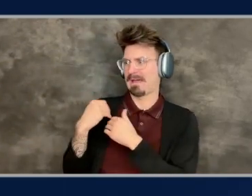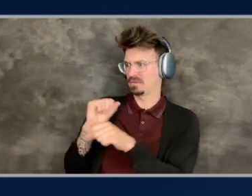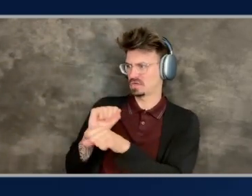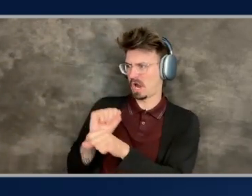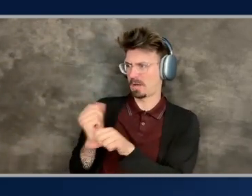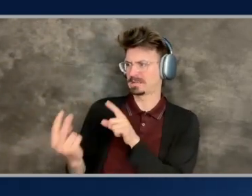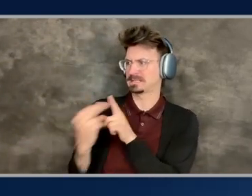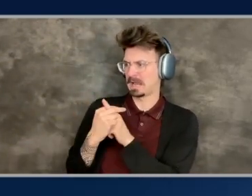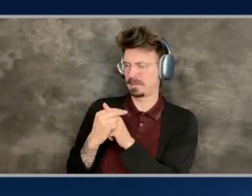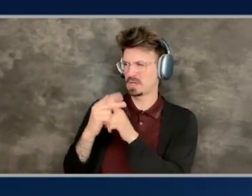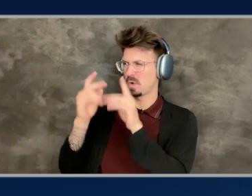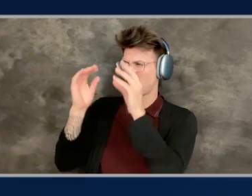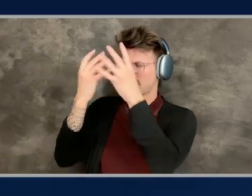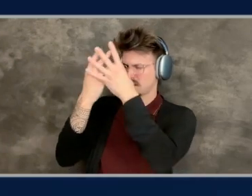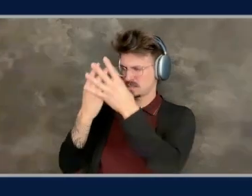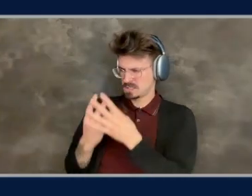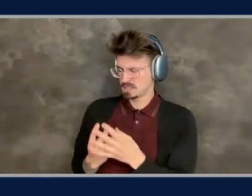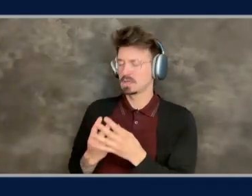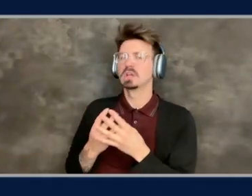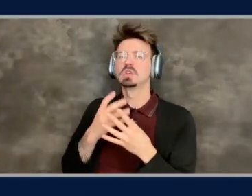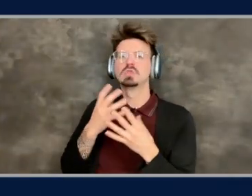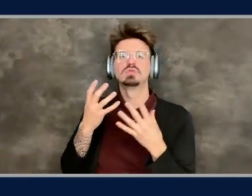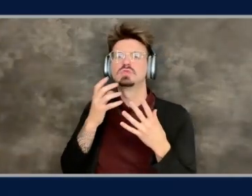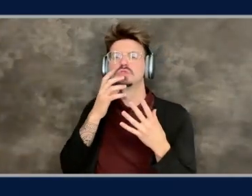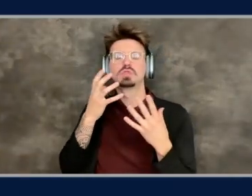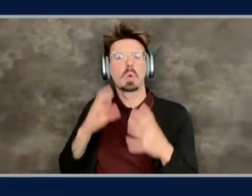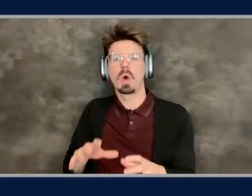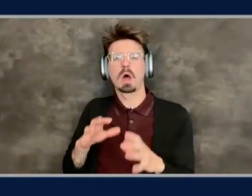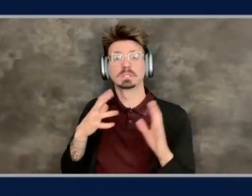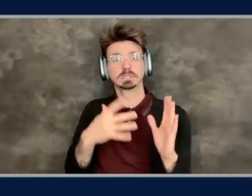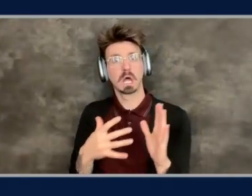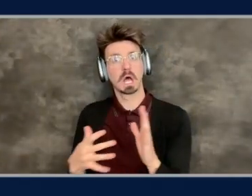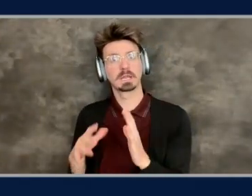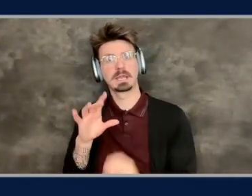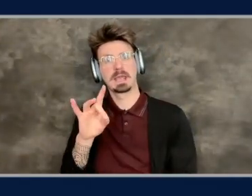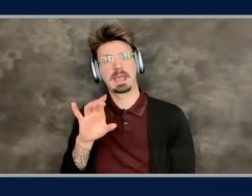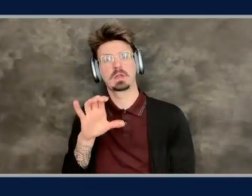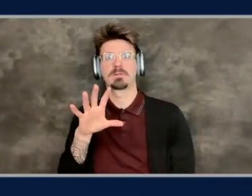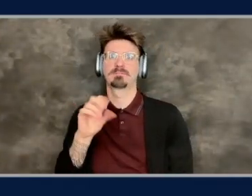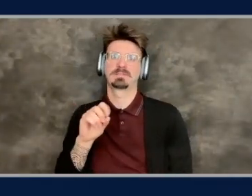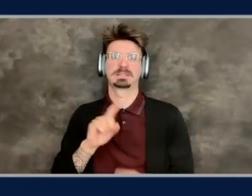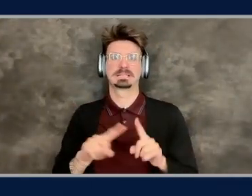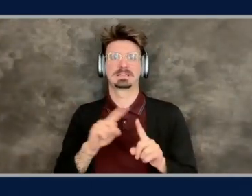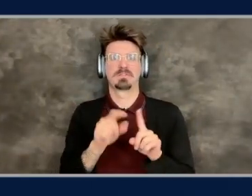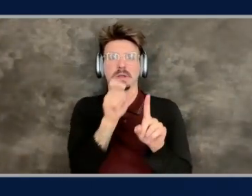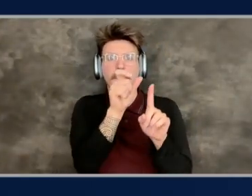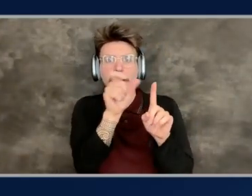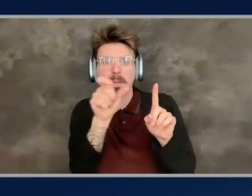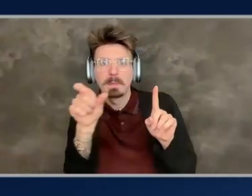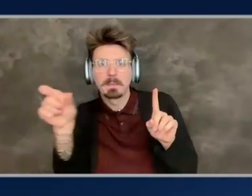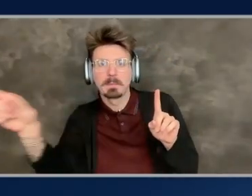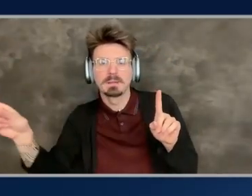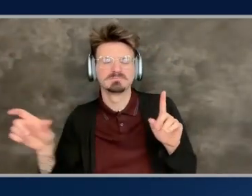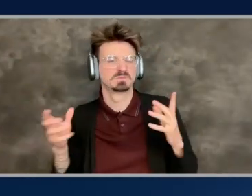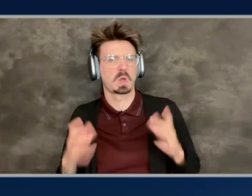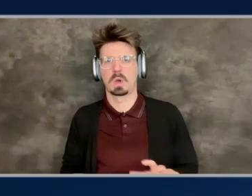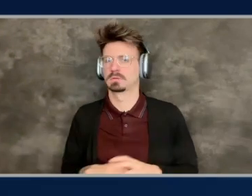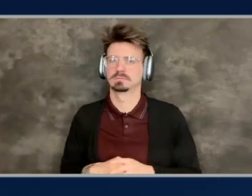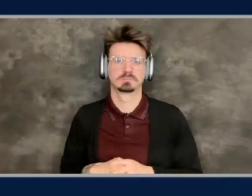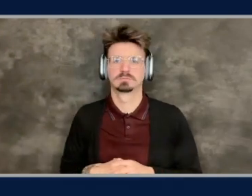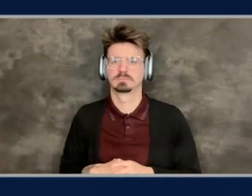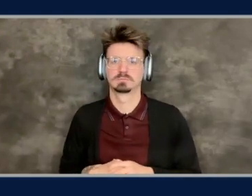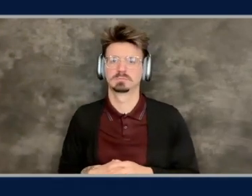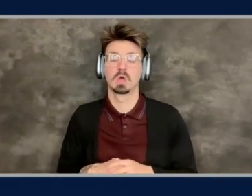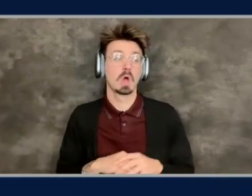to go and study 850 different instances. Yeah. And I think that the other thing is this is an incredible way to take advantage of just